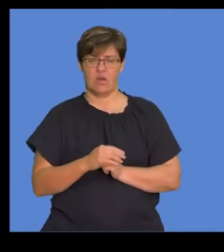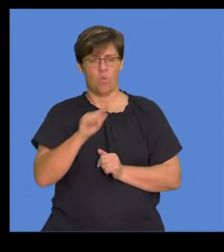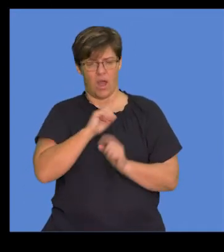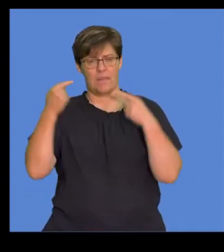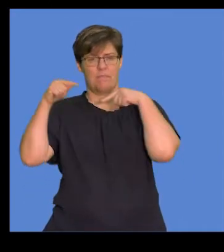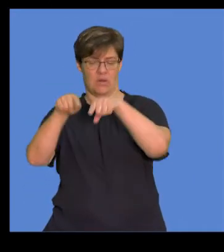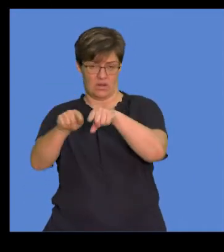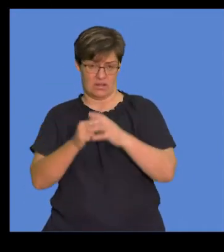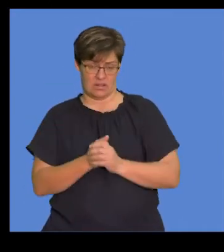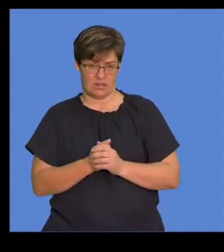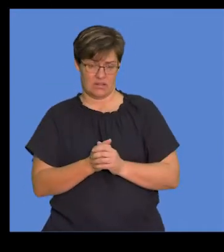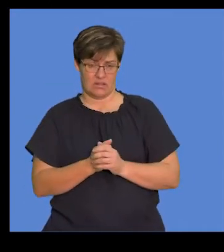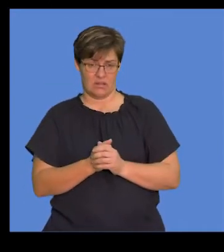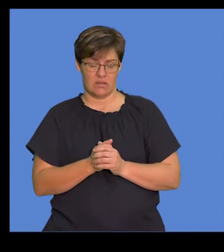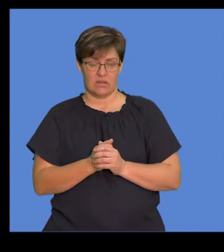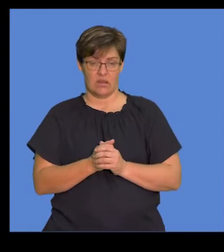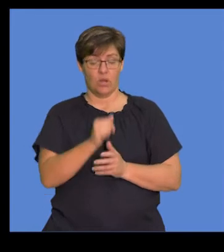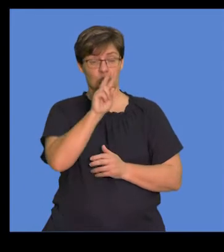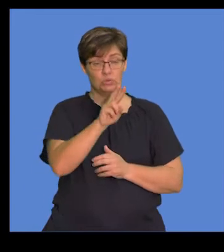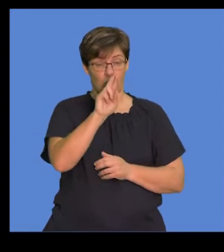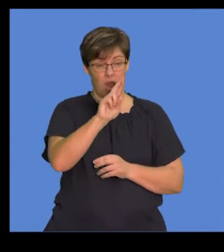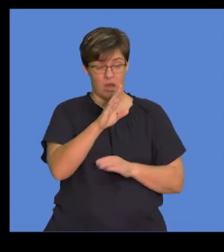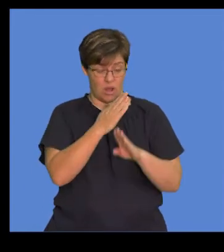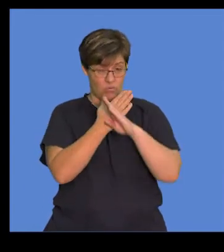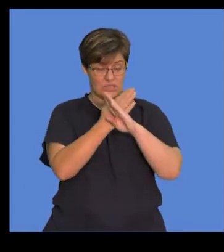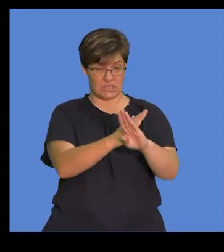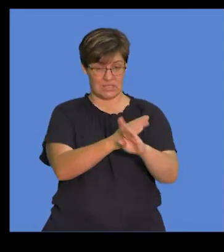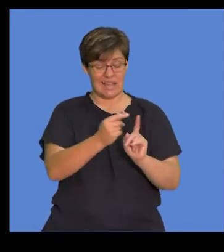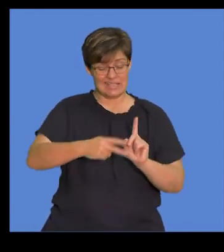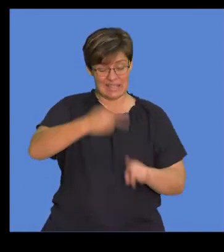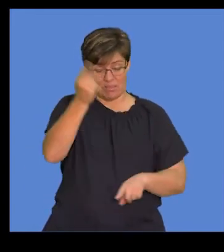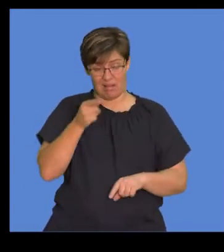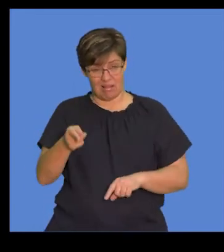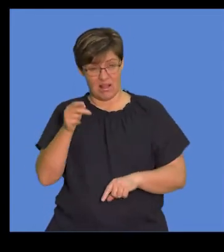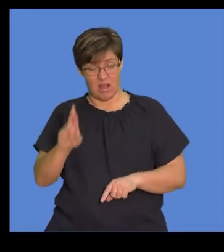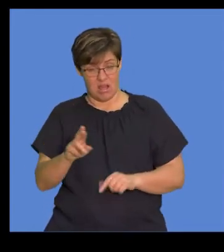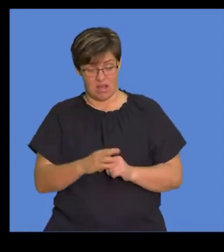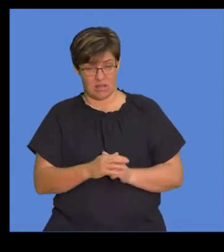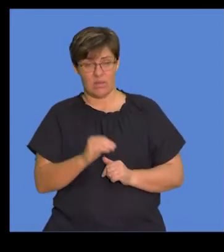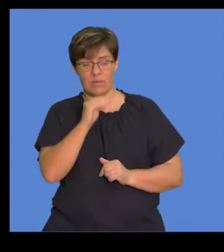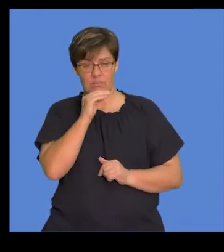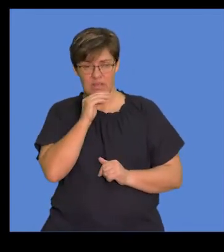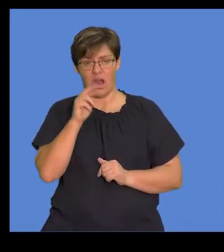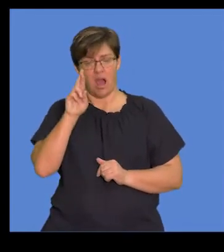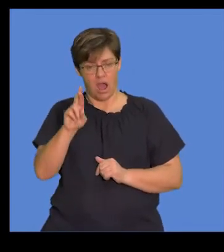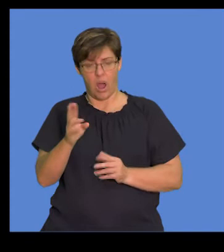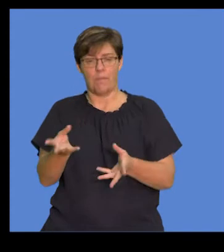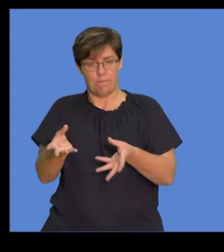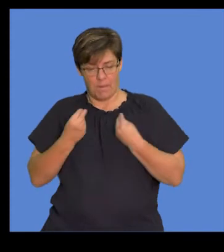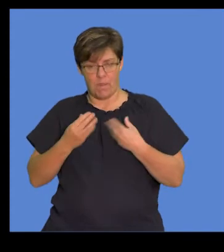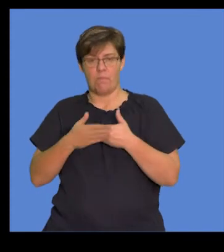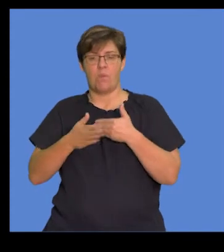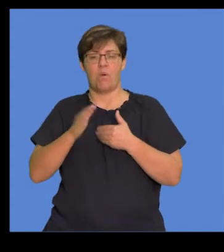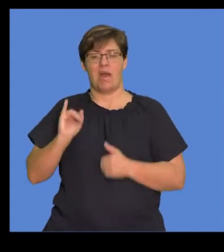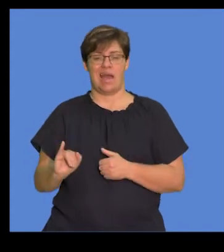parallel circuit. Now, if the resistance of 2R is double that of R, what does it mean? It means